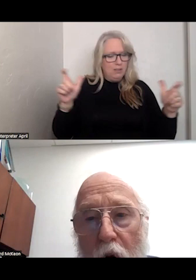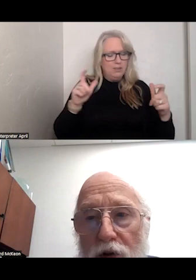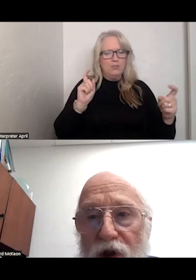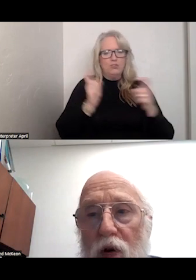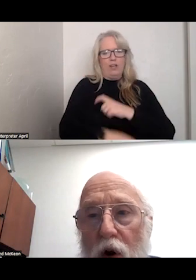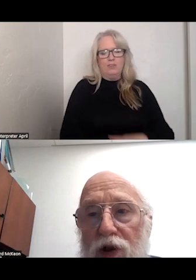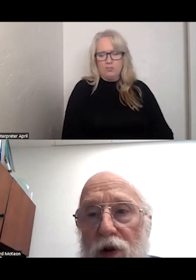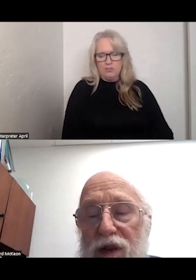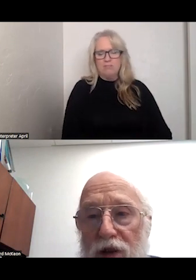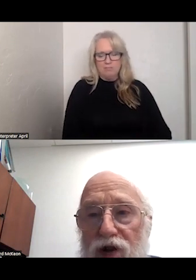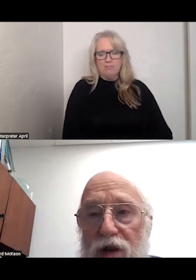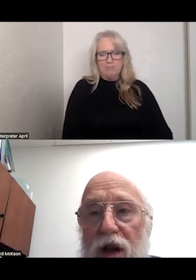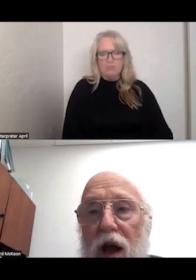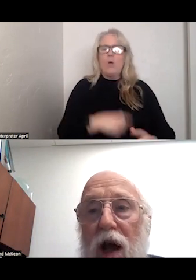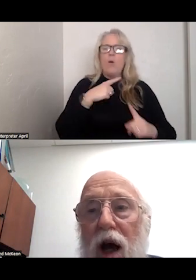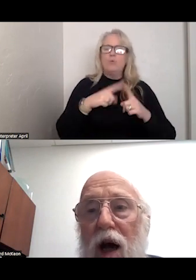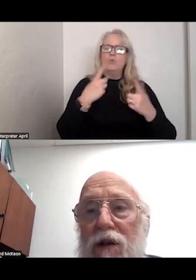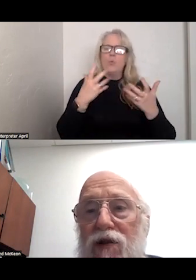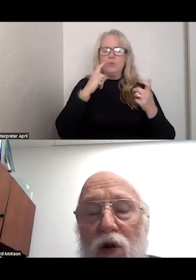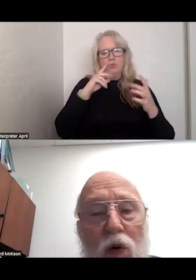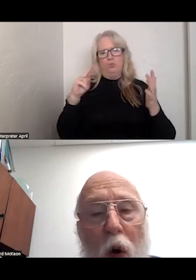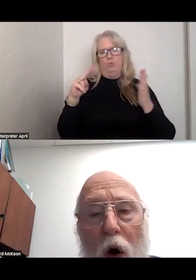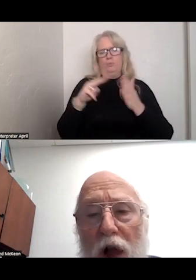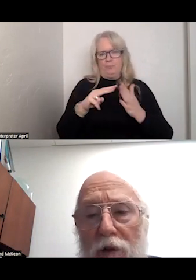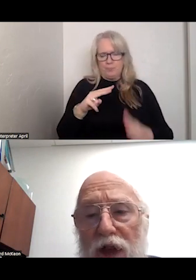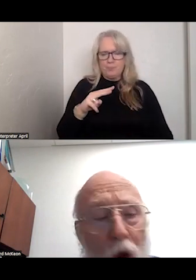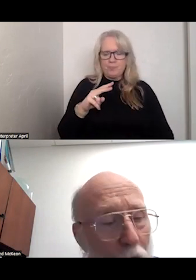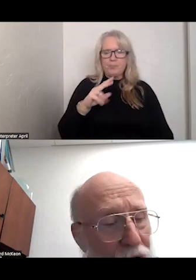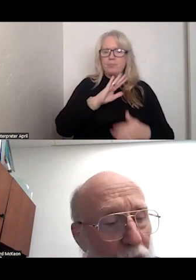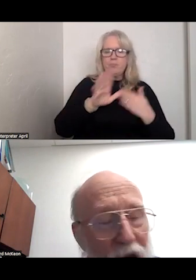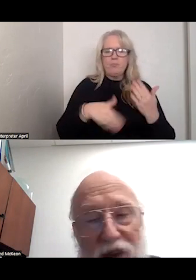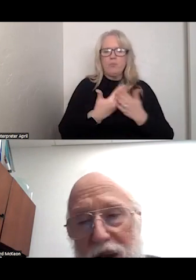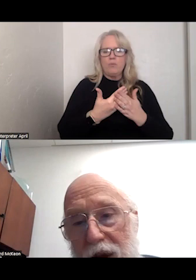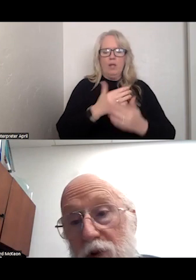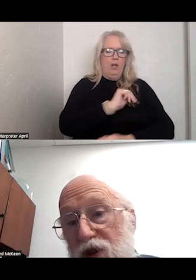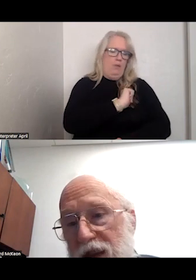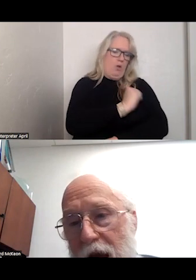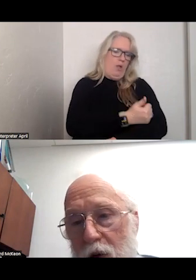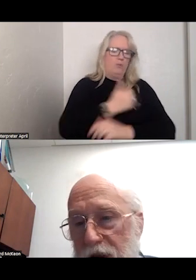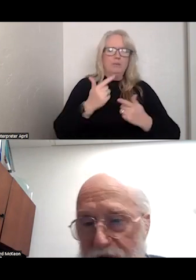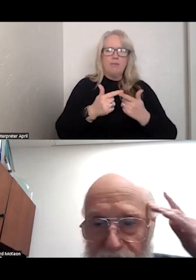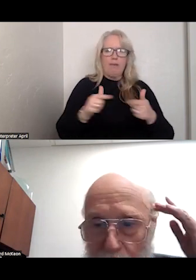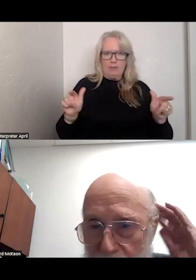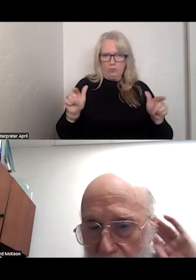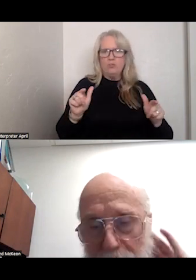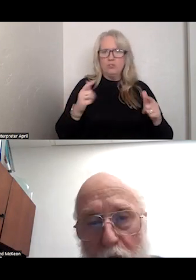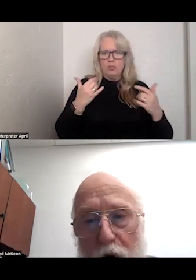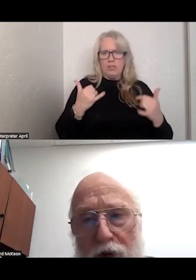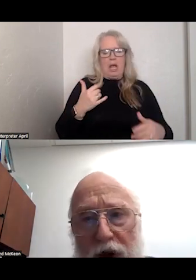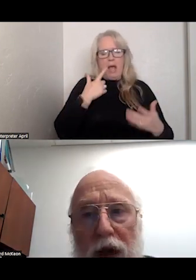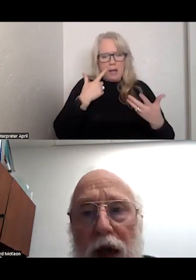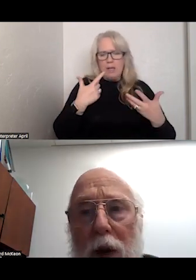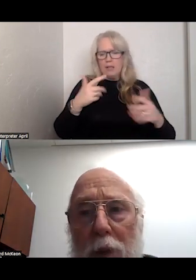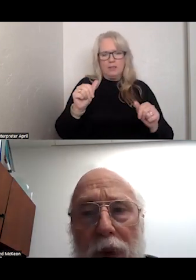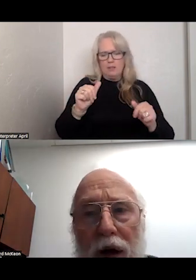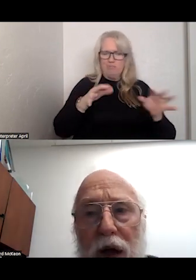I would also call your attention to all of the authorizing language that now exists. I won't try to go over